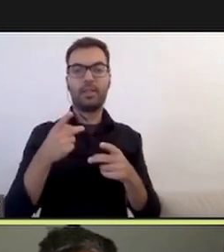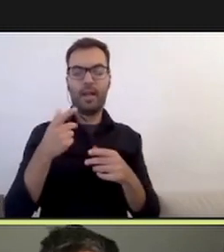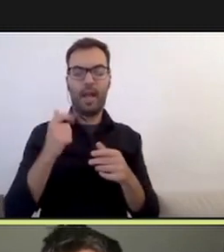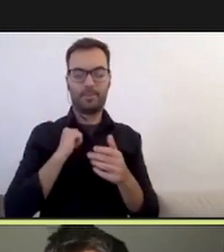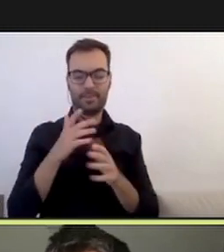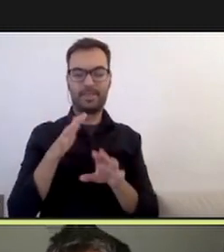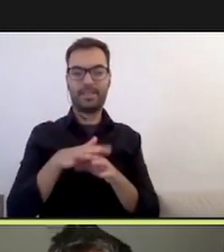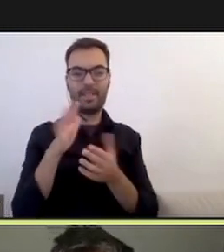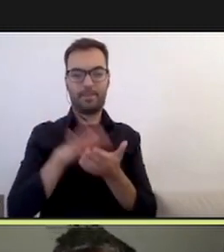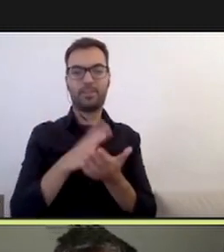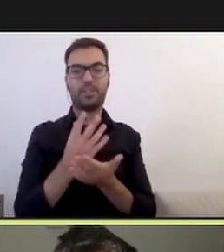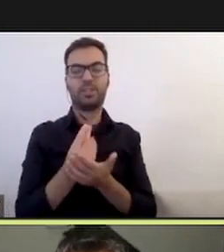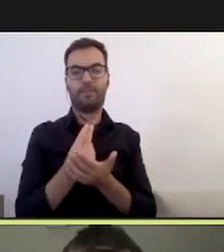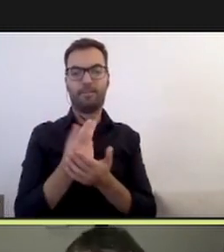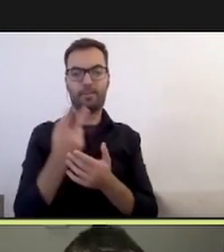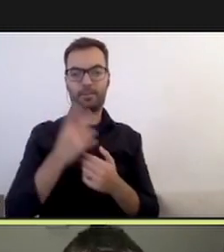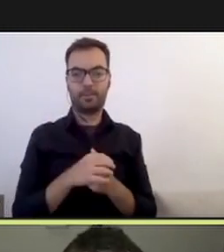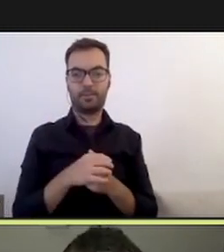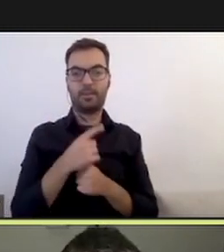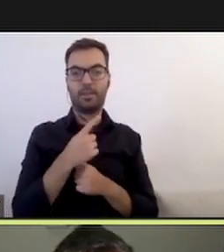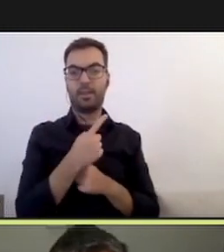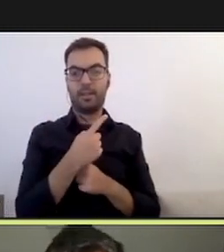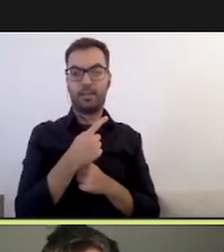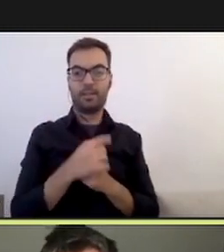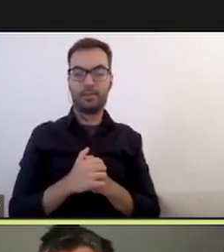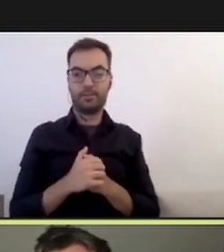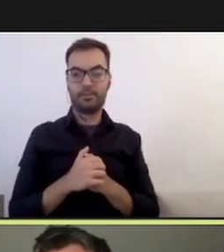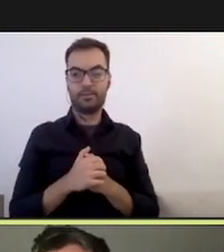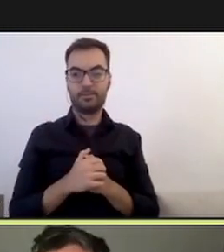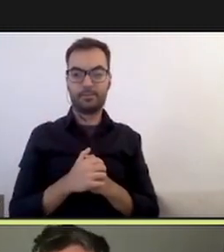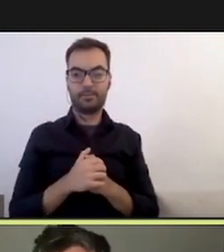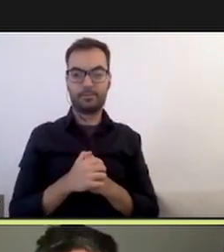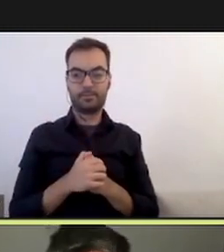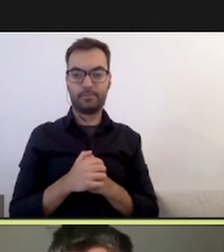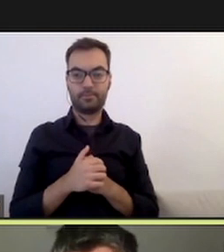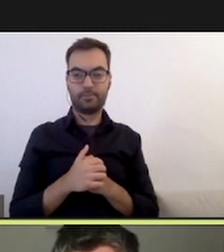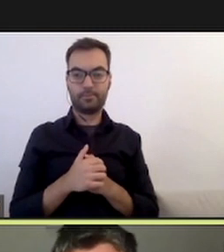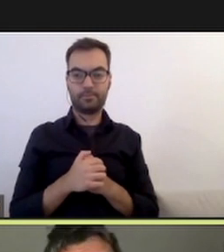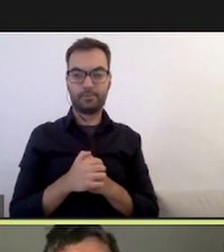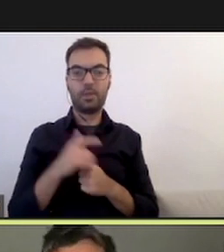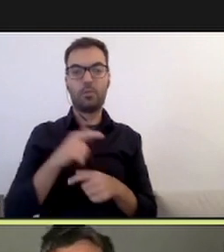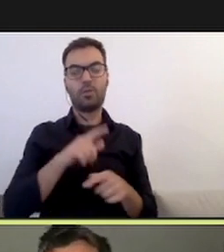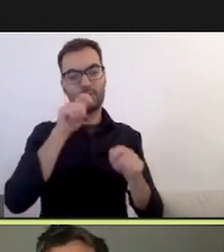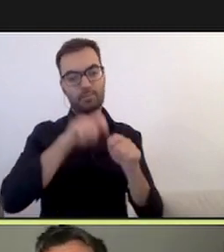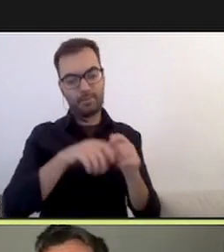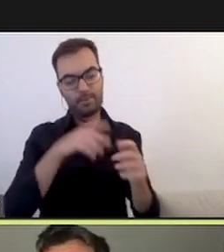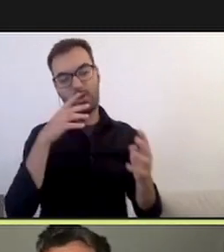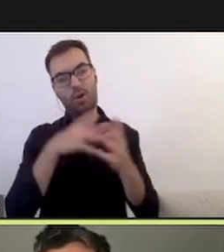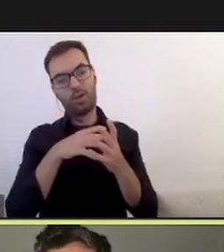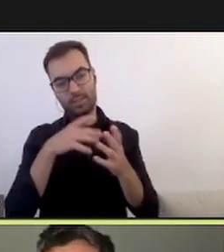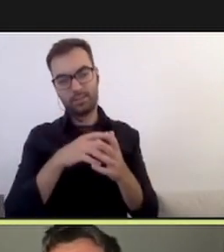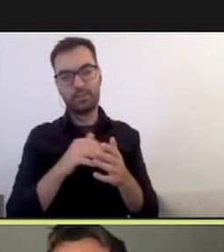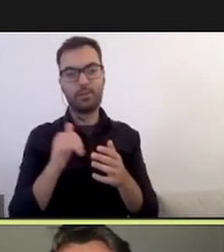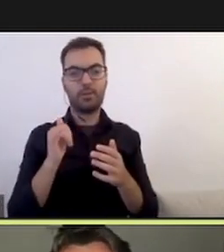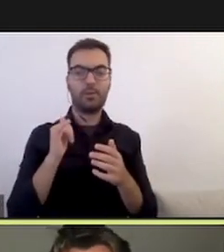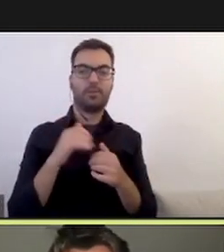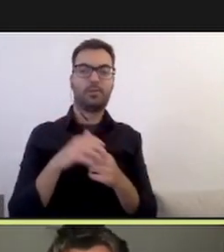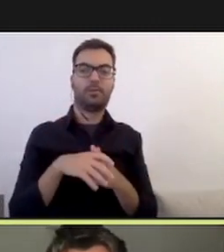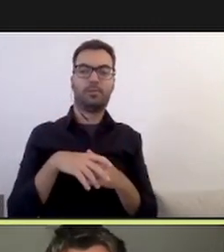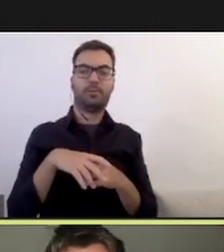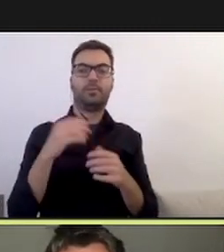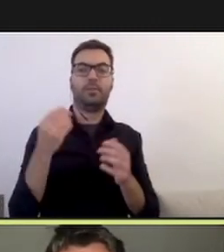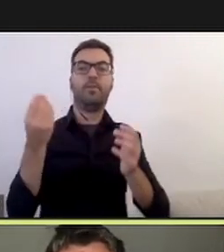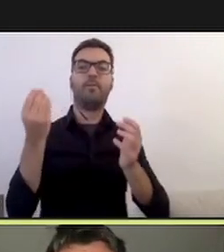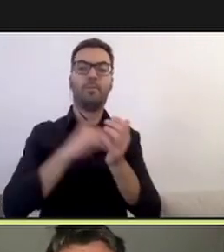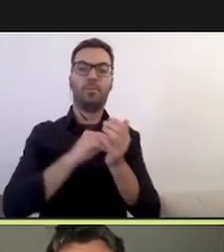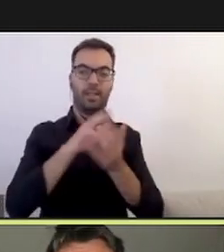readers. And for example, this one finding, you need to verify, you need to find out and put into